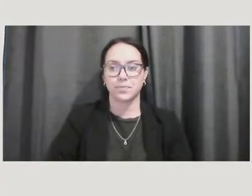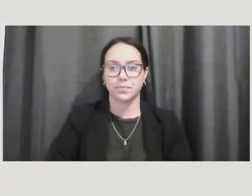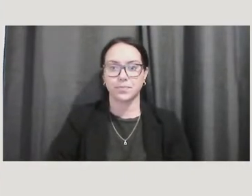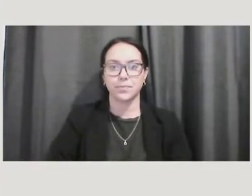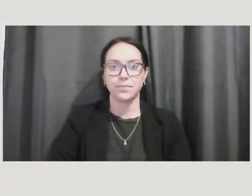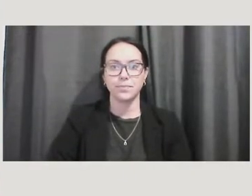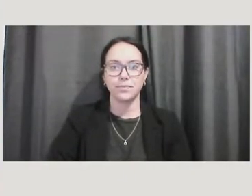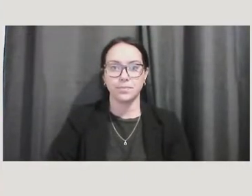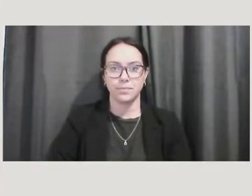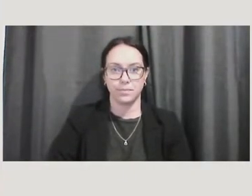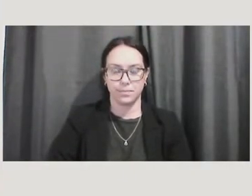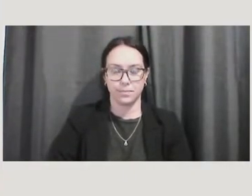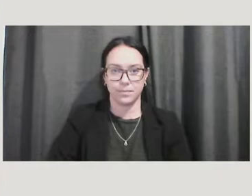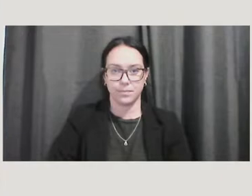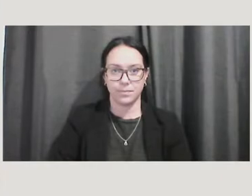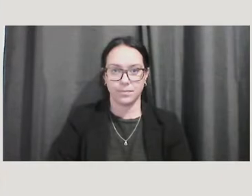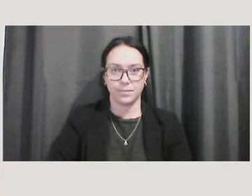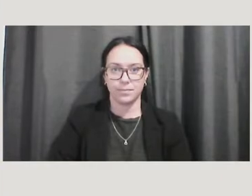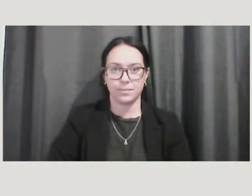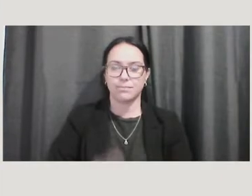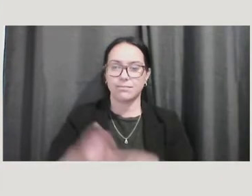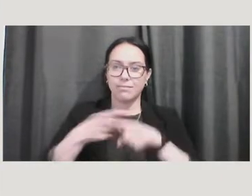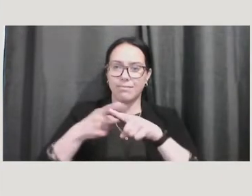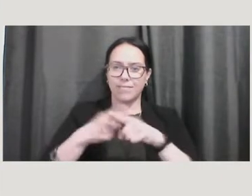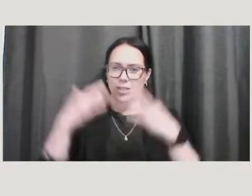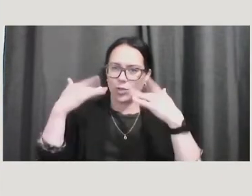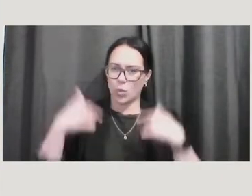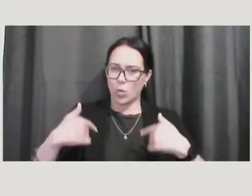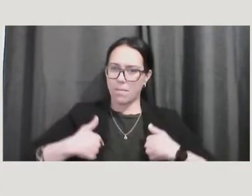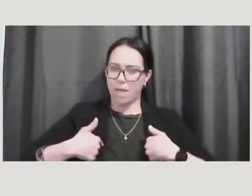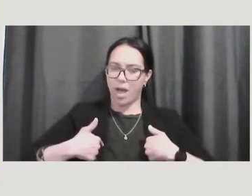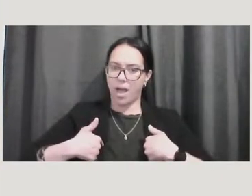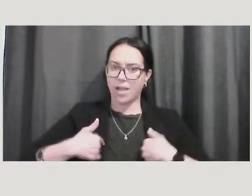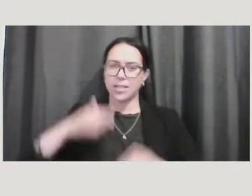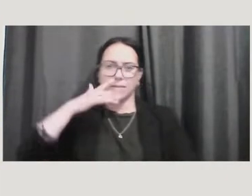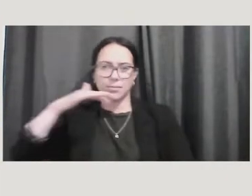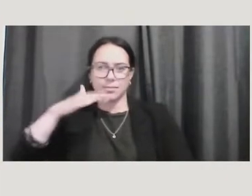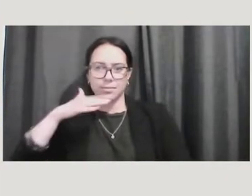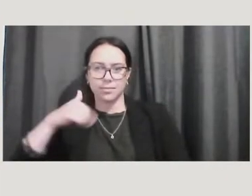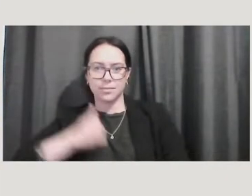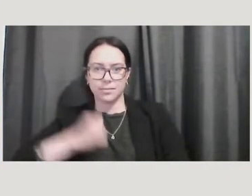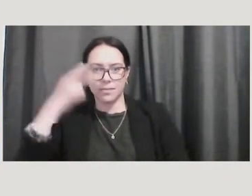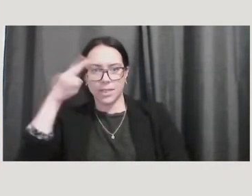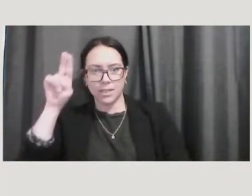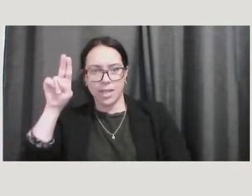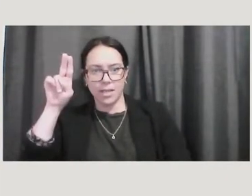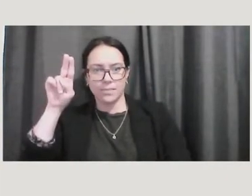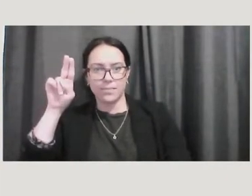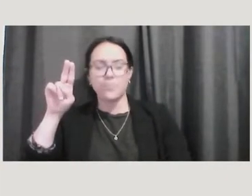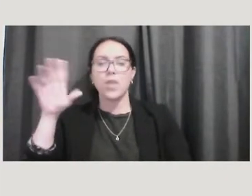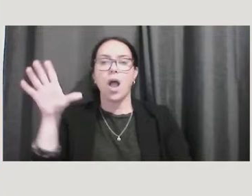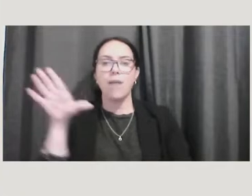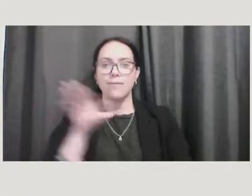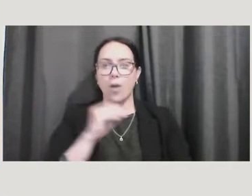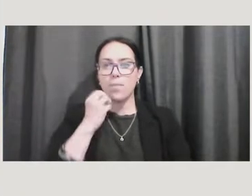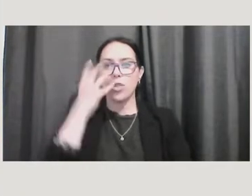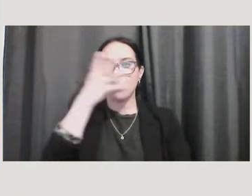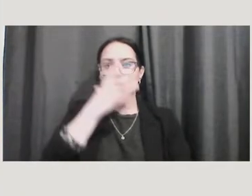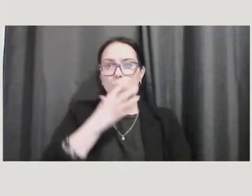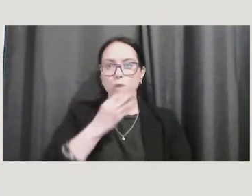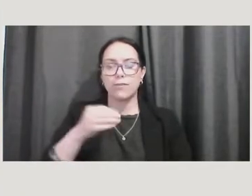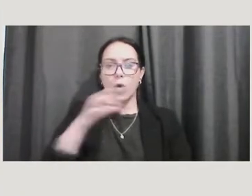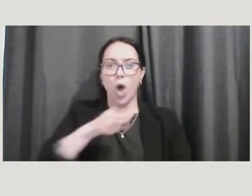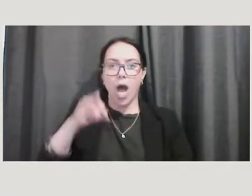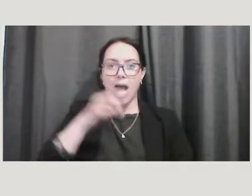quiet who am I rupu a hail from the beautiful island of ATU